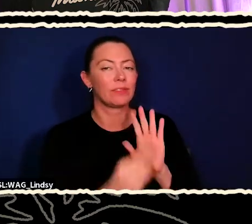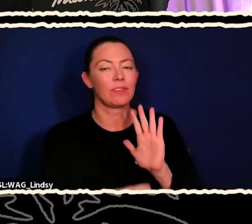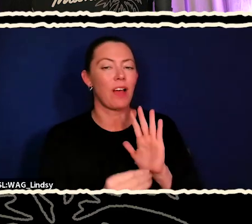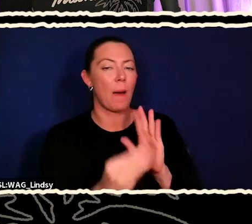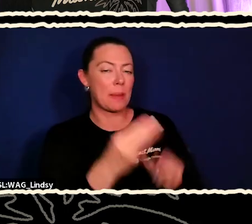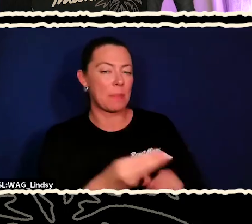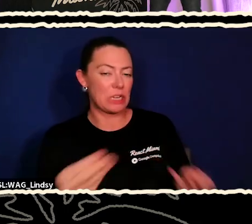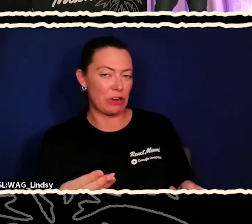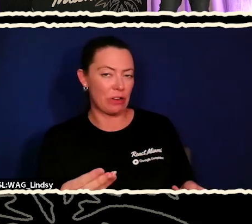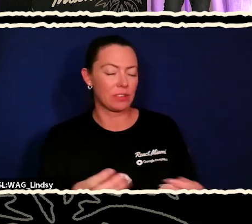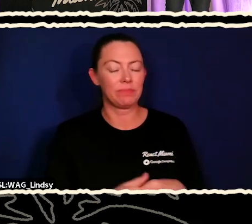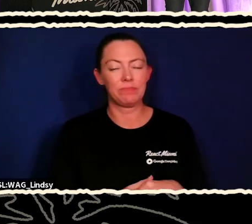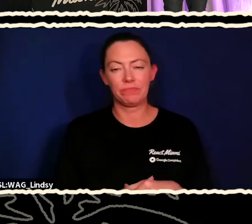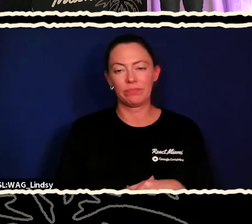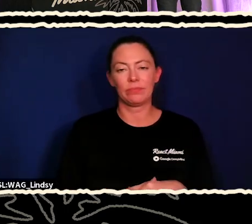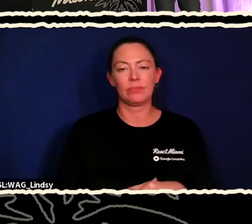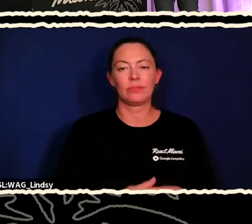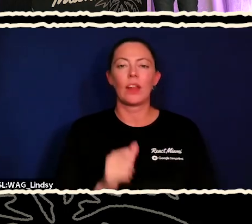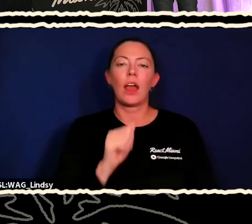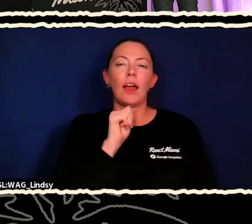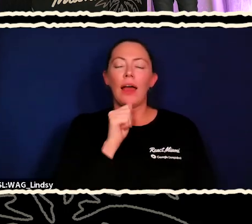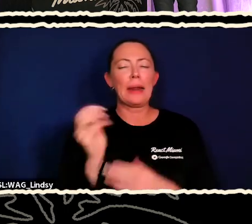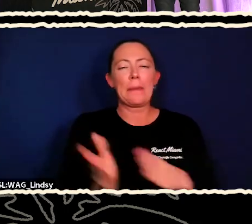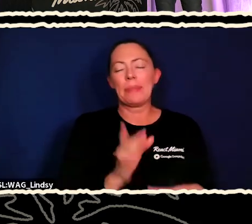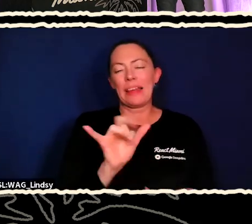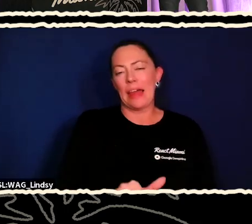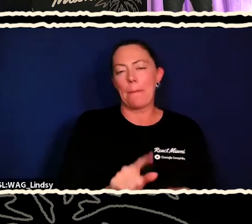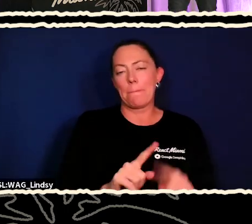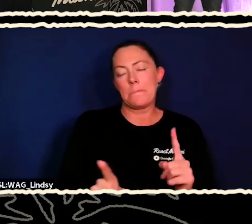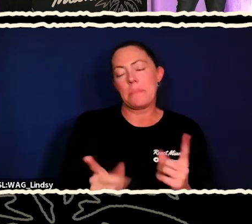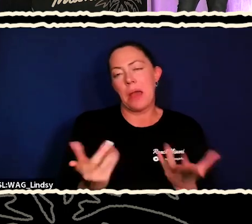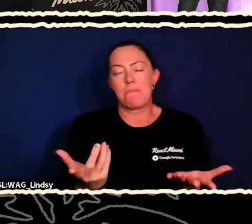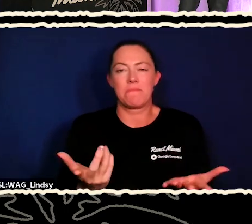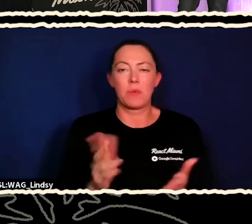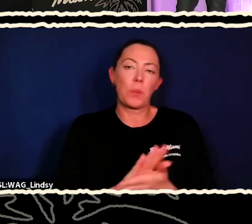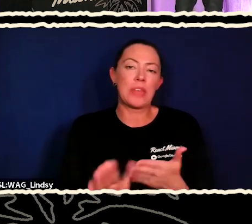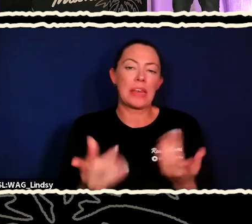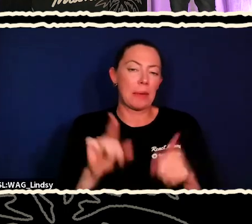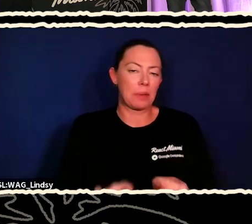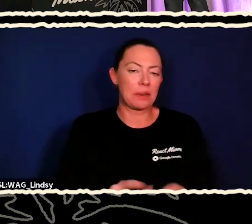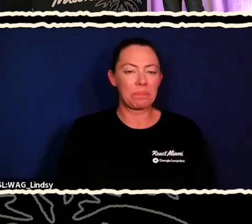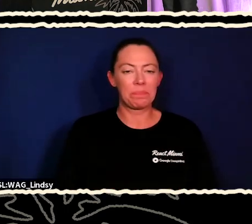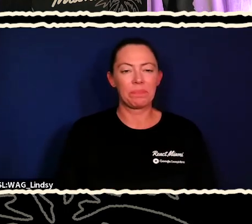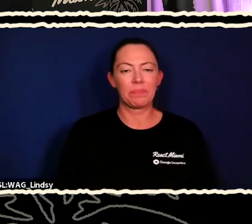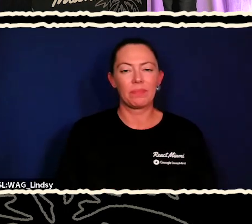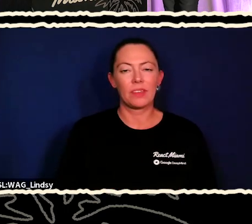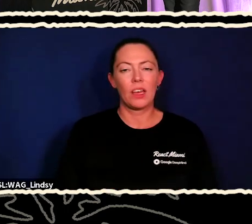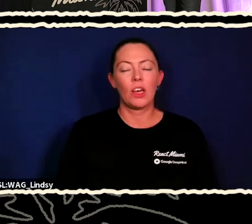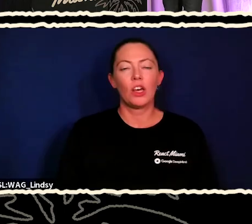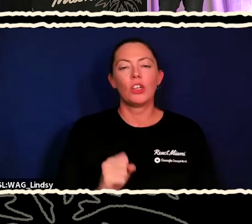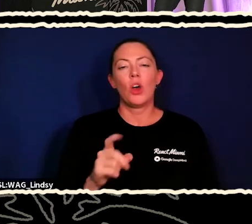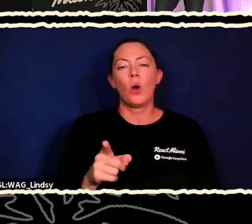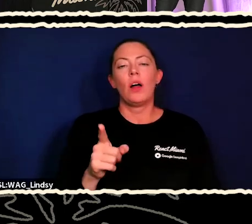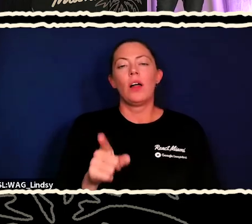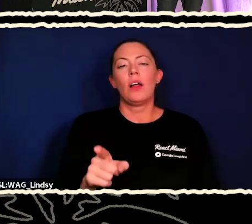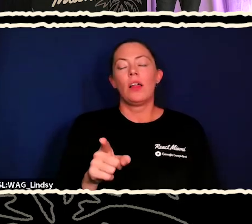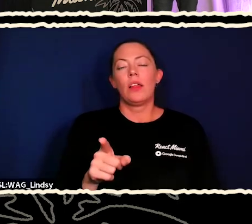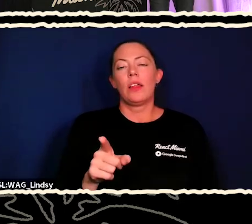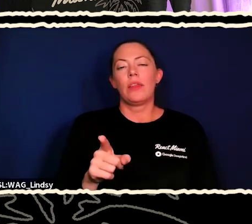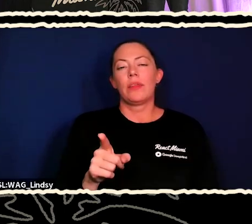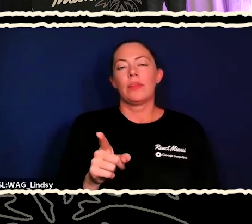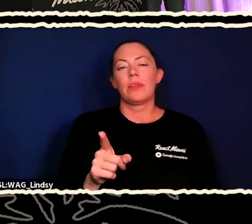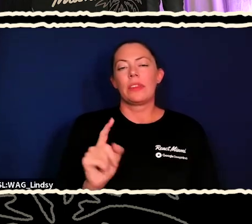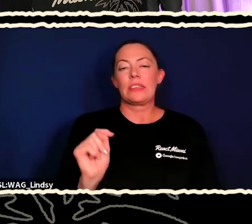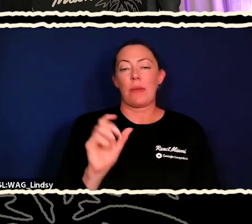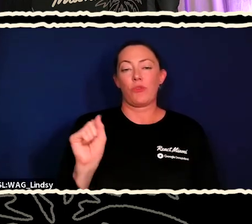I didn't plan that, but now I try to pretend that I did. So what else is out there? Andrew Branch from the TypeScript team wrote he's like the world's top